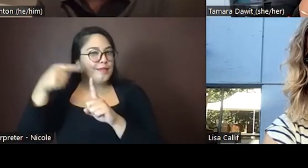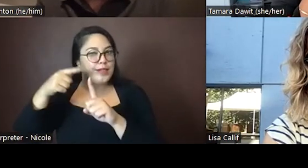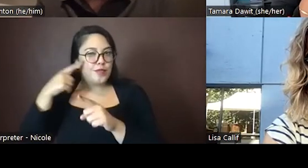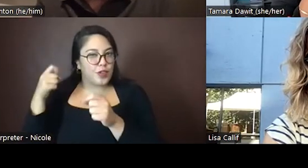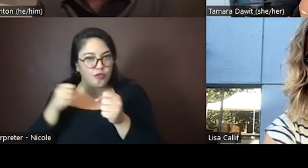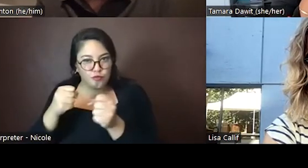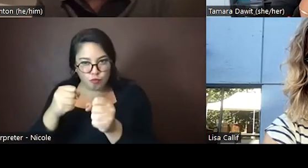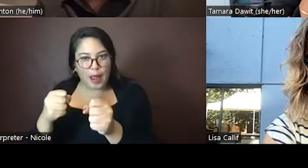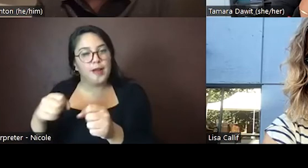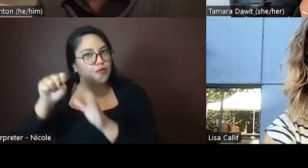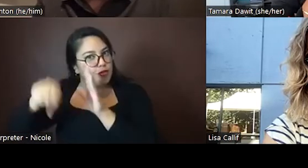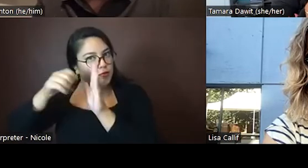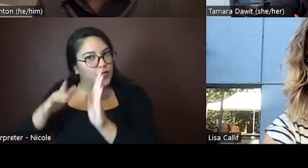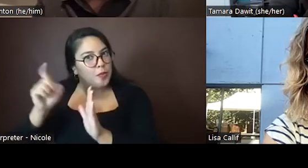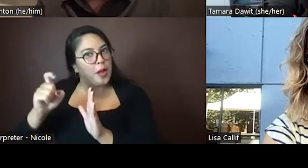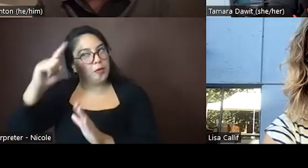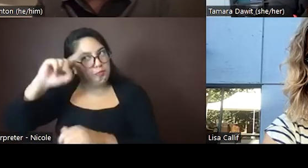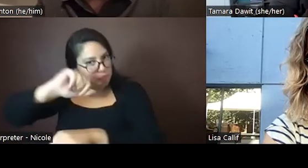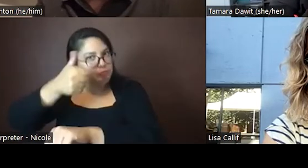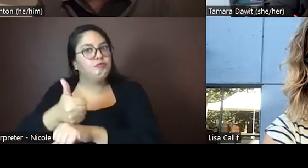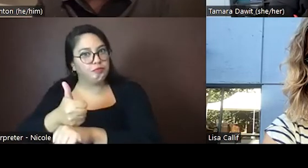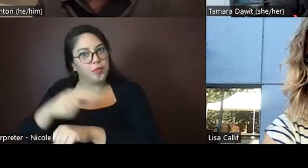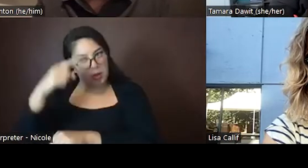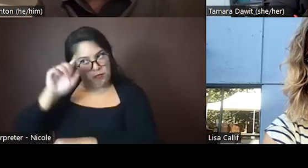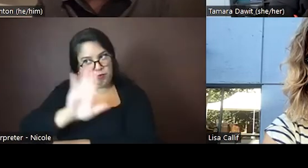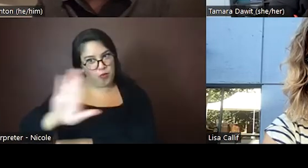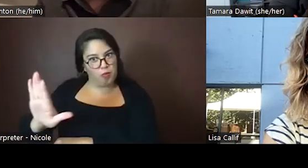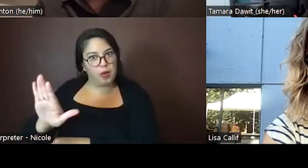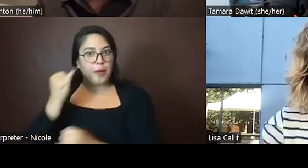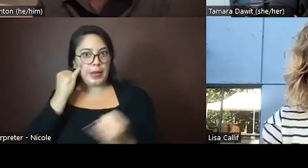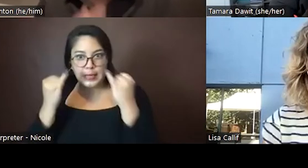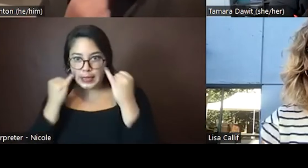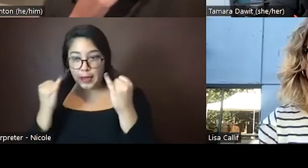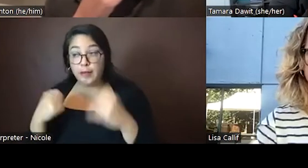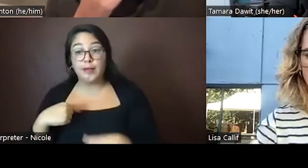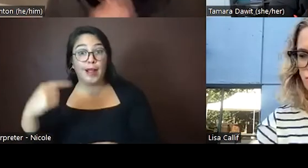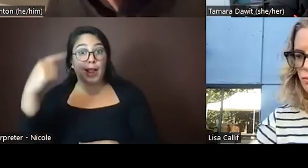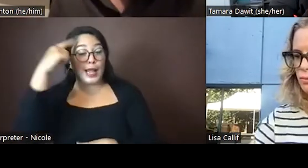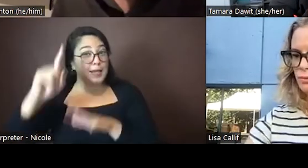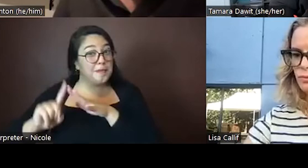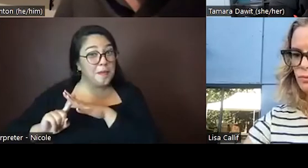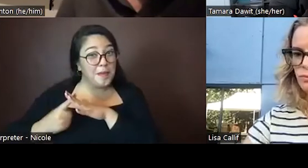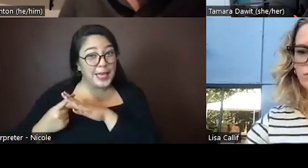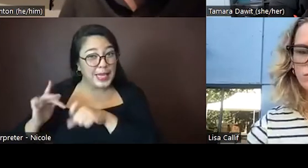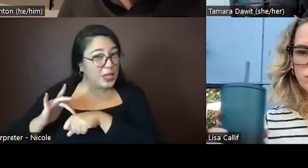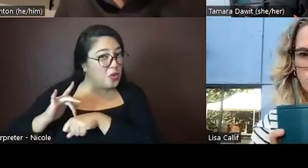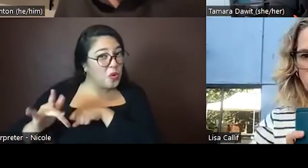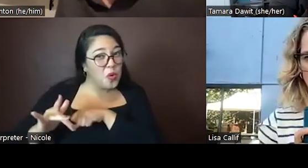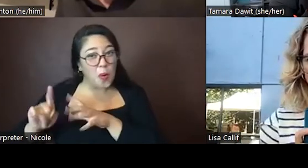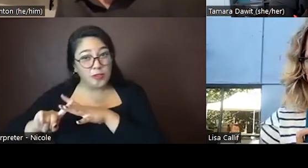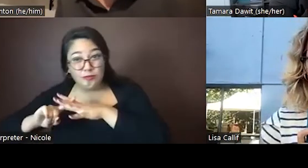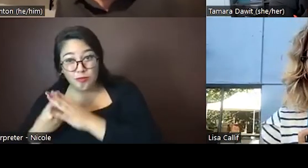about developing their ideas. I think in the very early stages, you want to stay